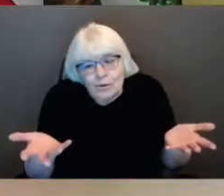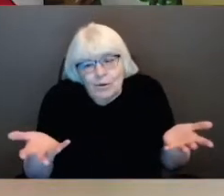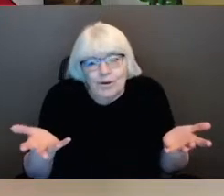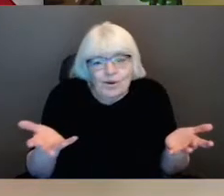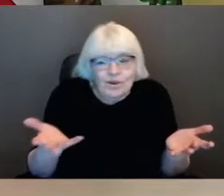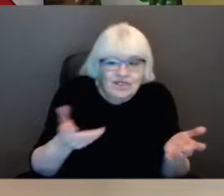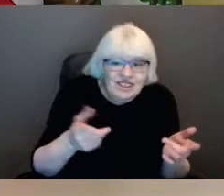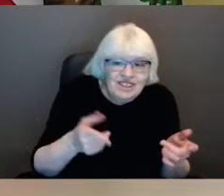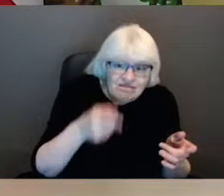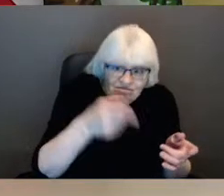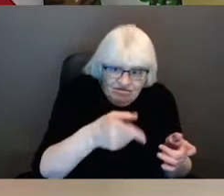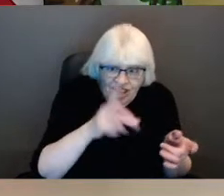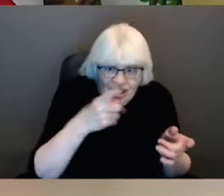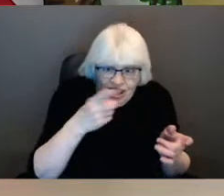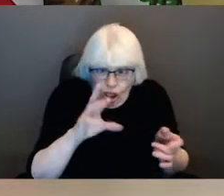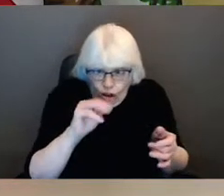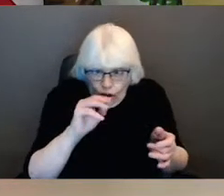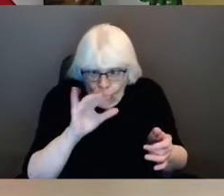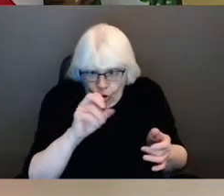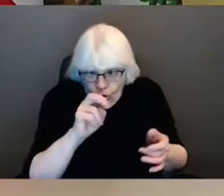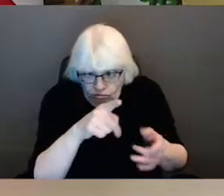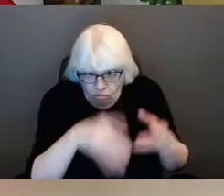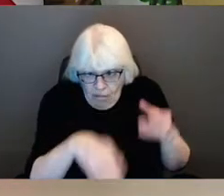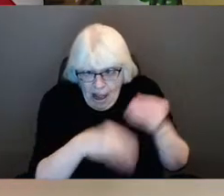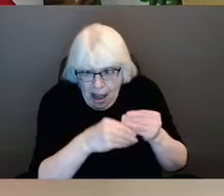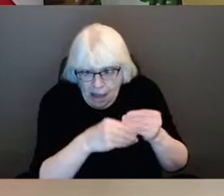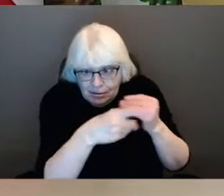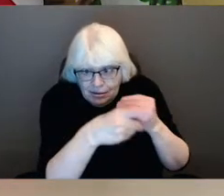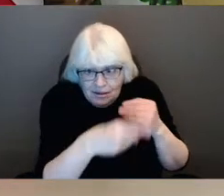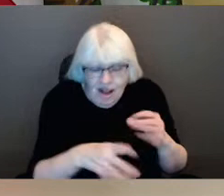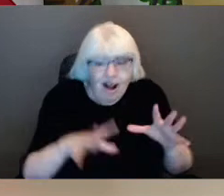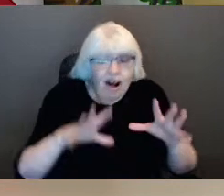No, I just think in terms of our overall measures,